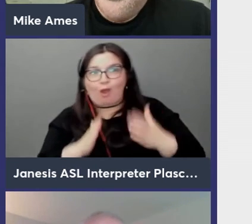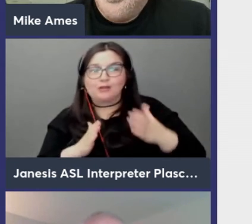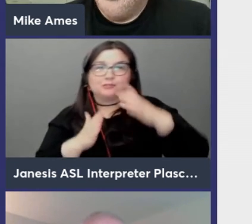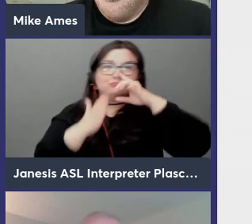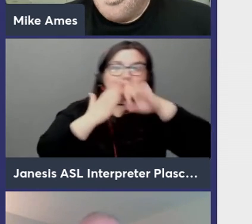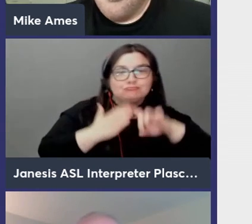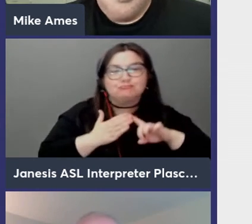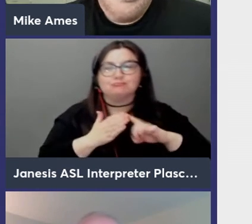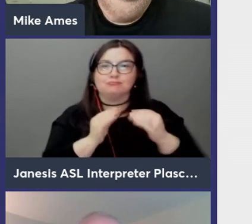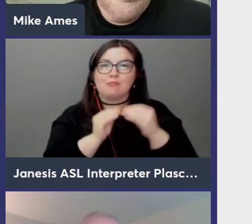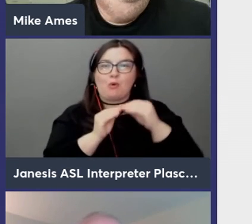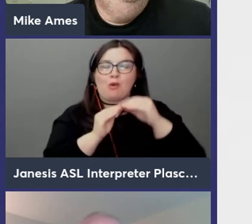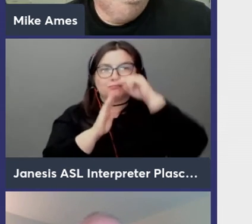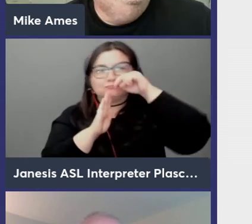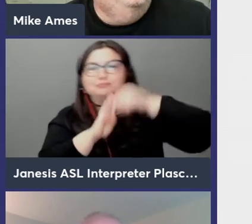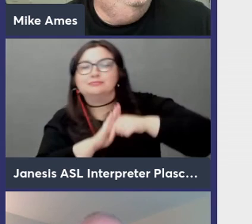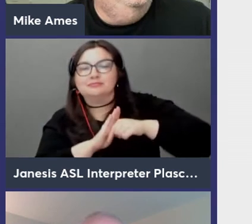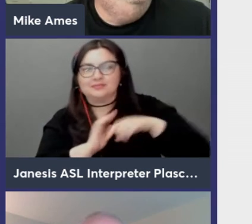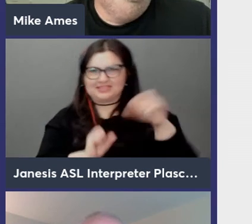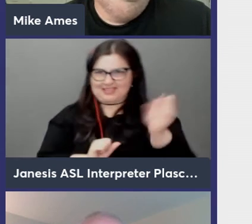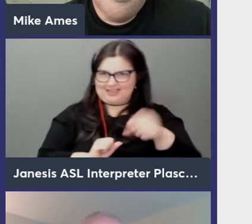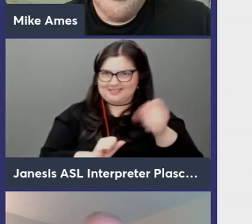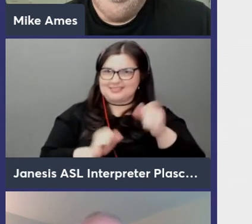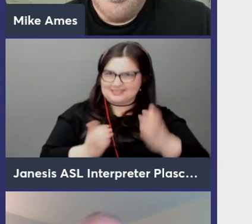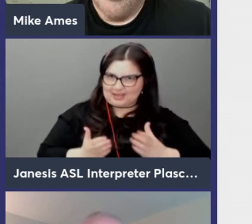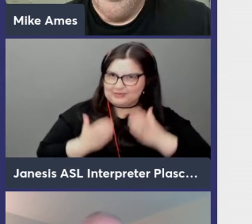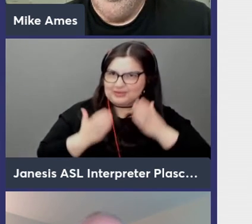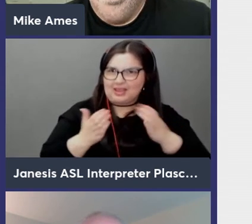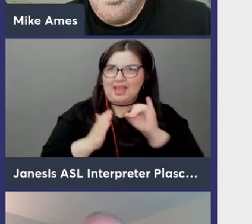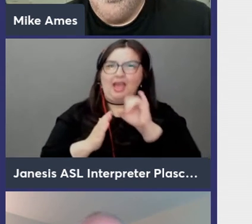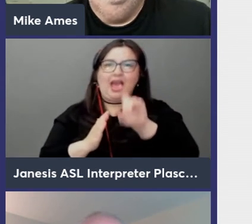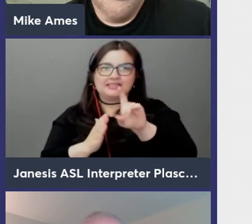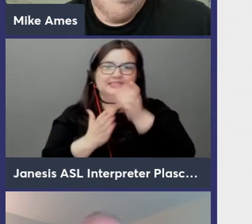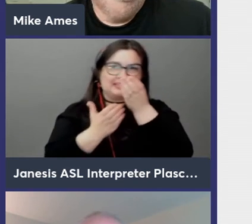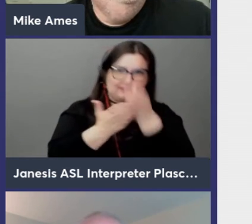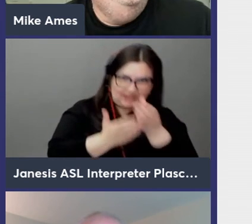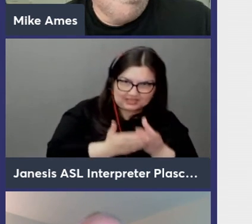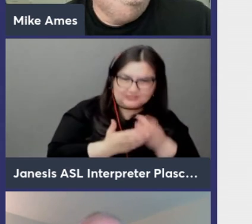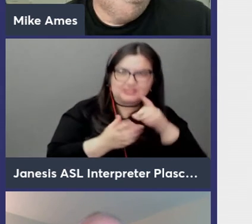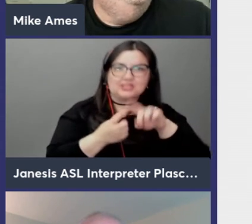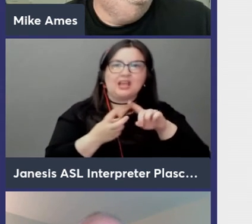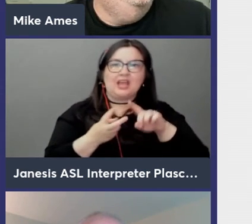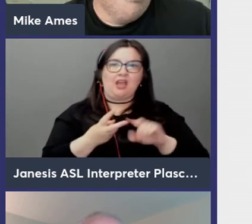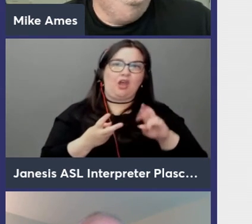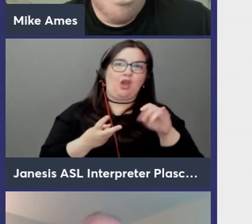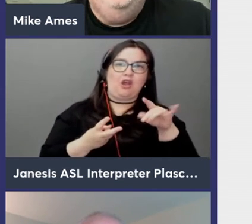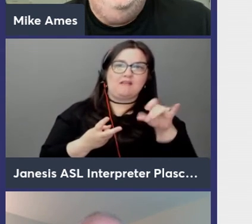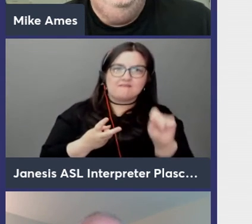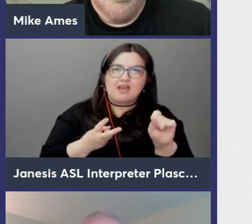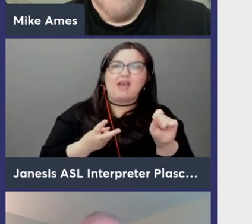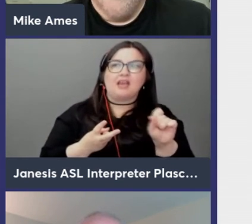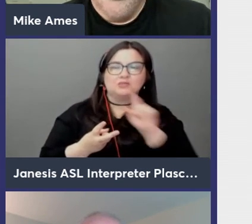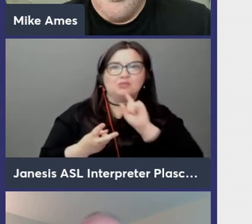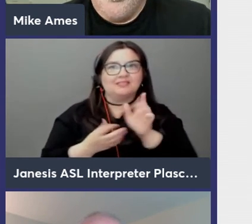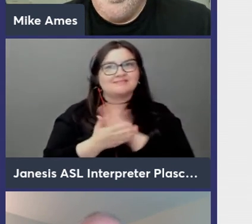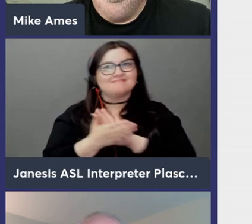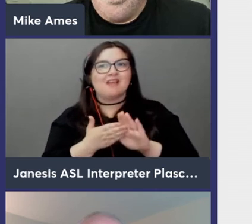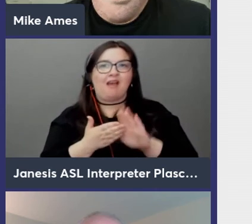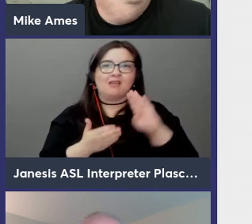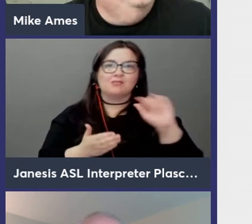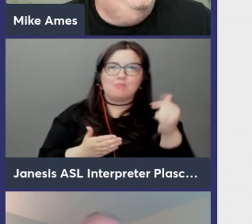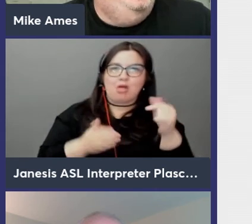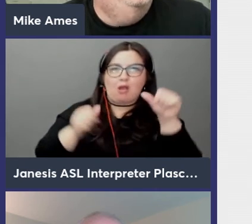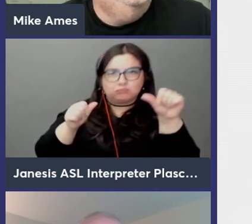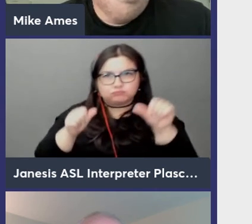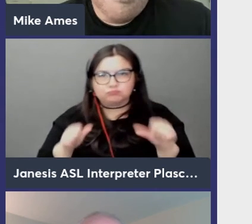definitely would suggest taking a look at some of our identity verification artifacts that we have out there. We have a nice blog. We've